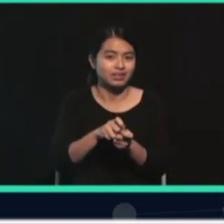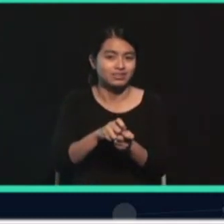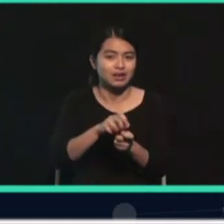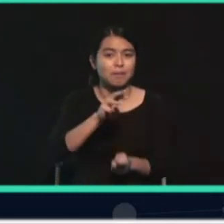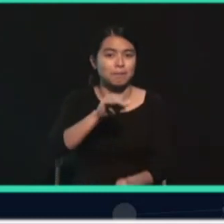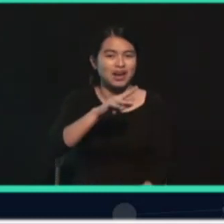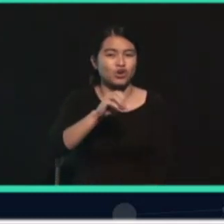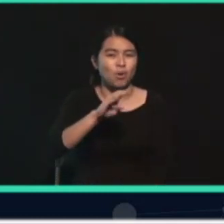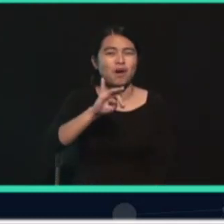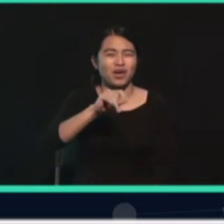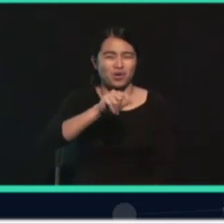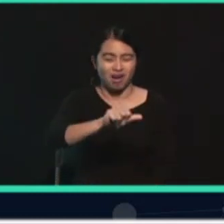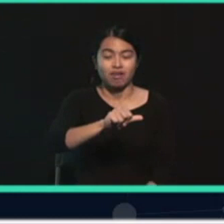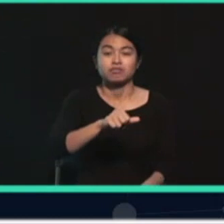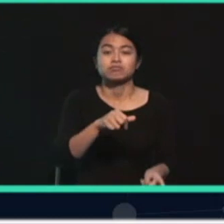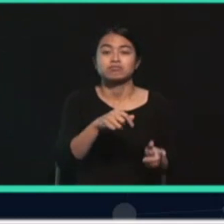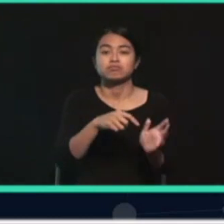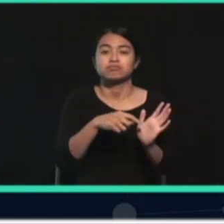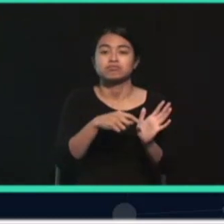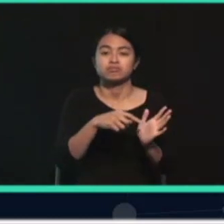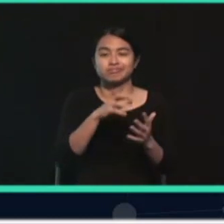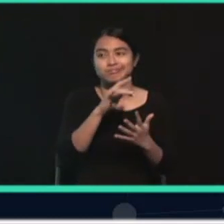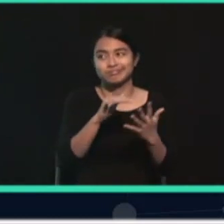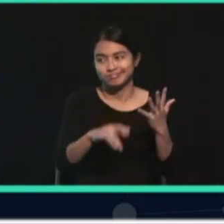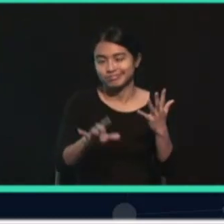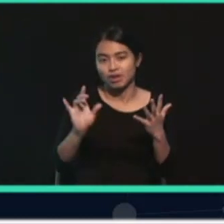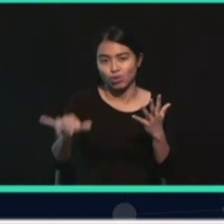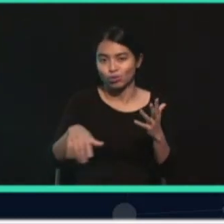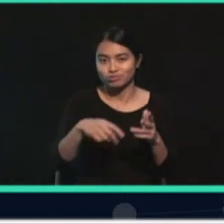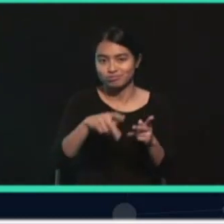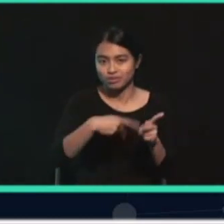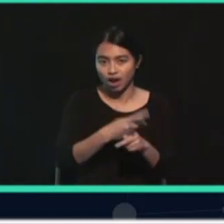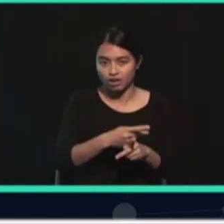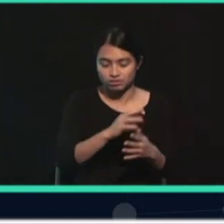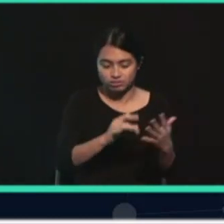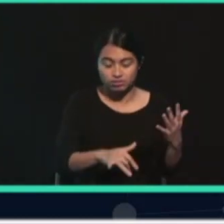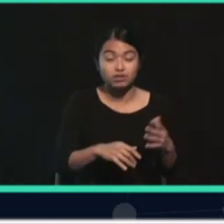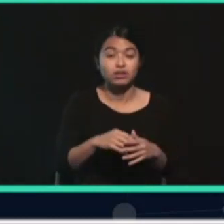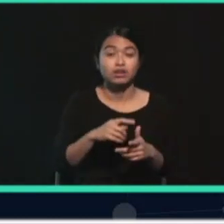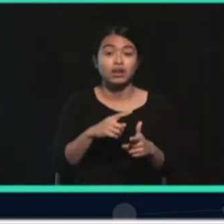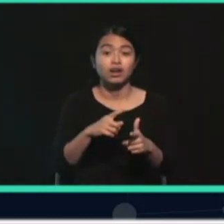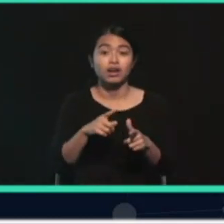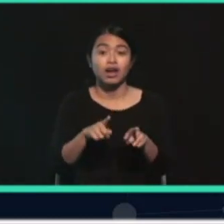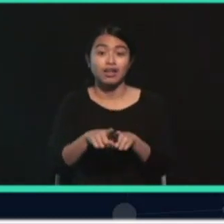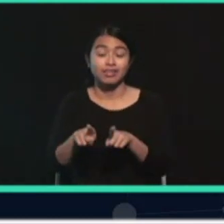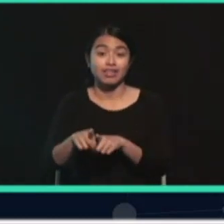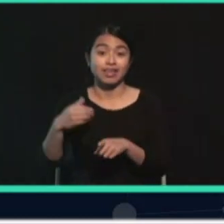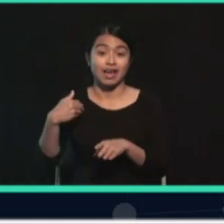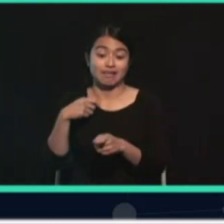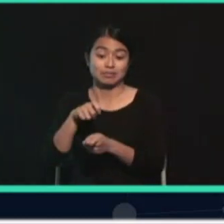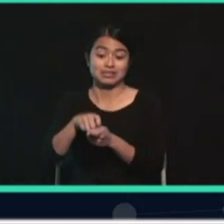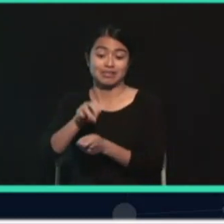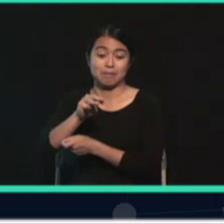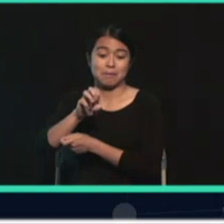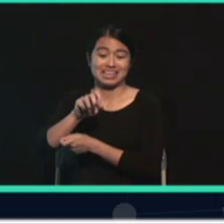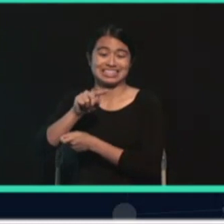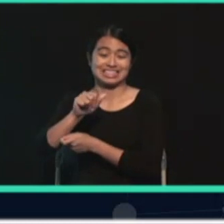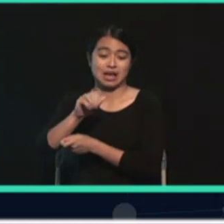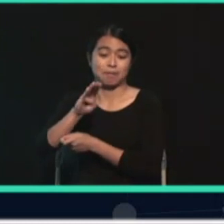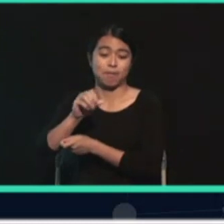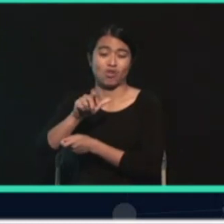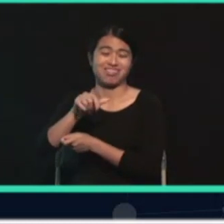for example, like Lectospira, Probiotics, and then they develop certain metabolites, and they have a host effect.